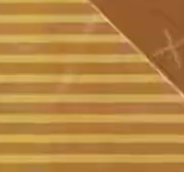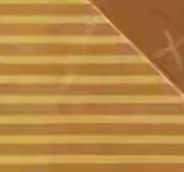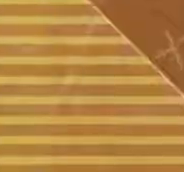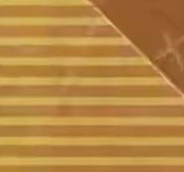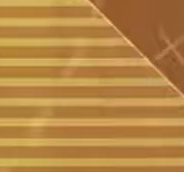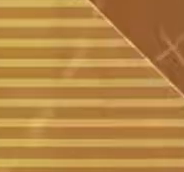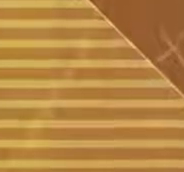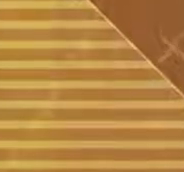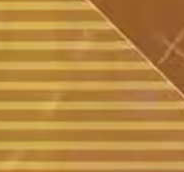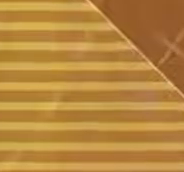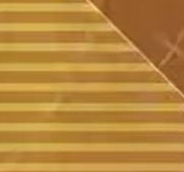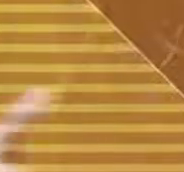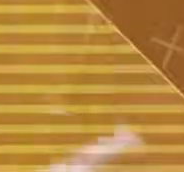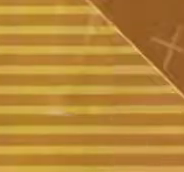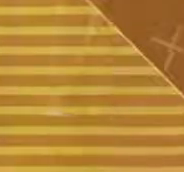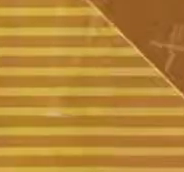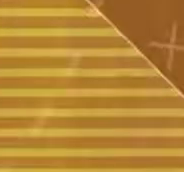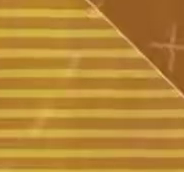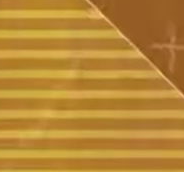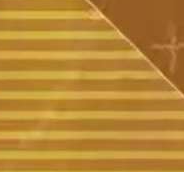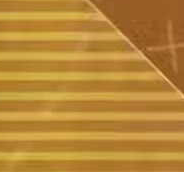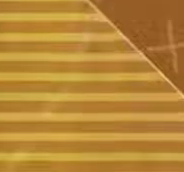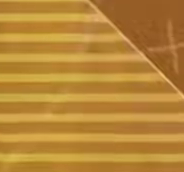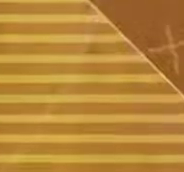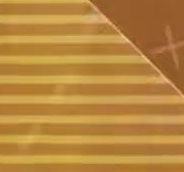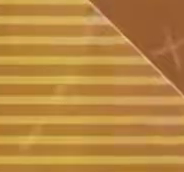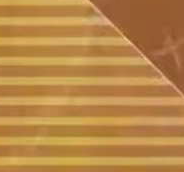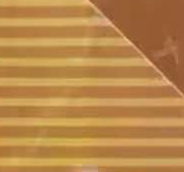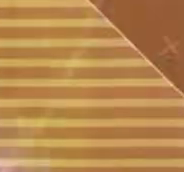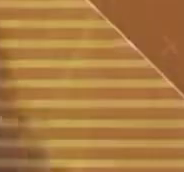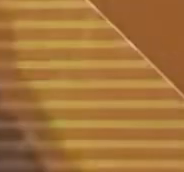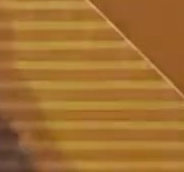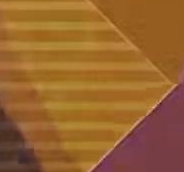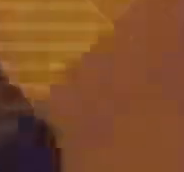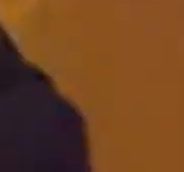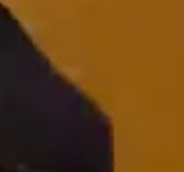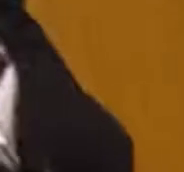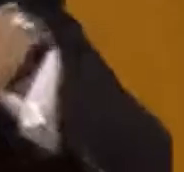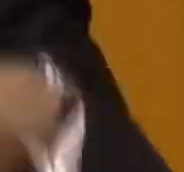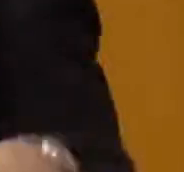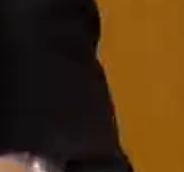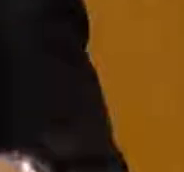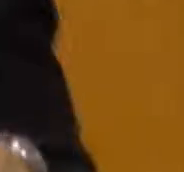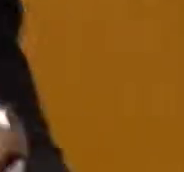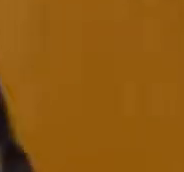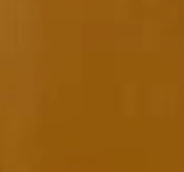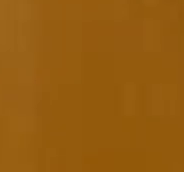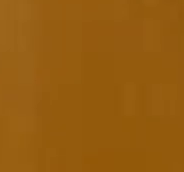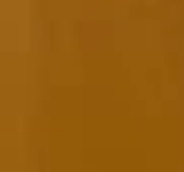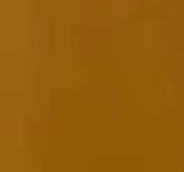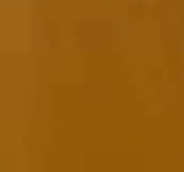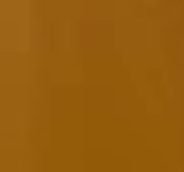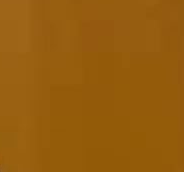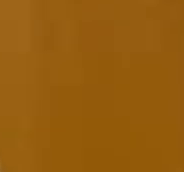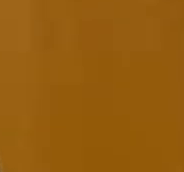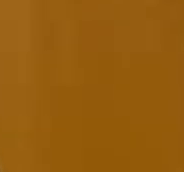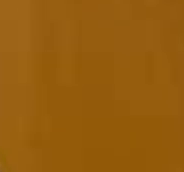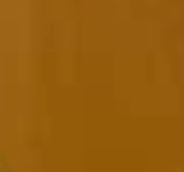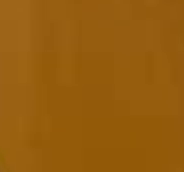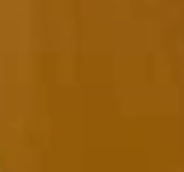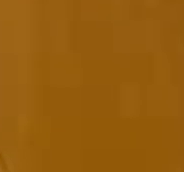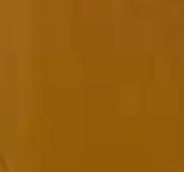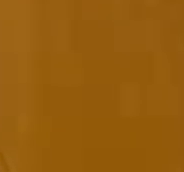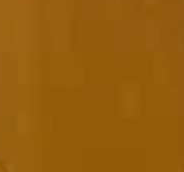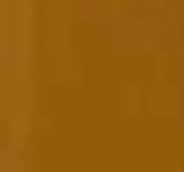No one ever taught us what tithing was. And because we've been encouraged to practice what we don't understand, we've